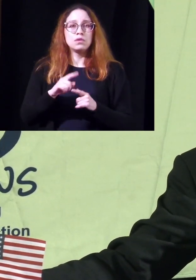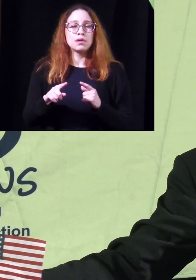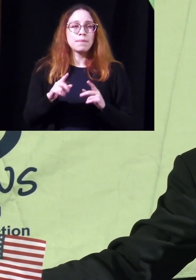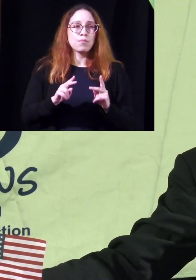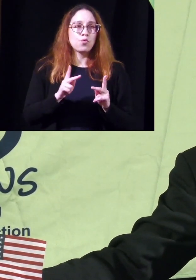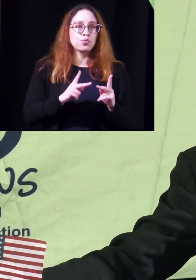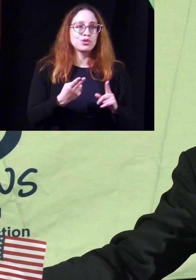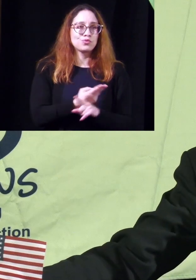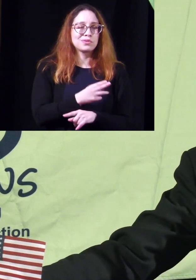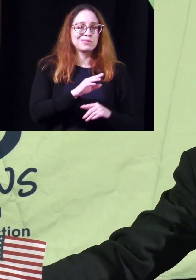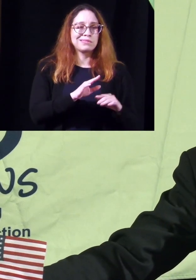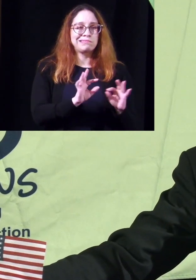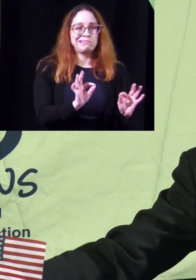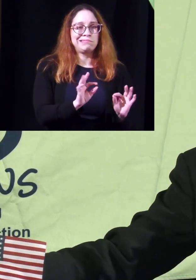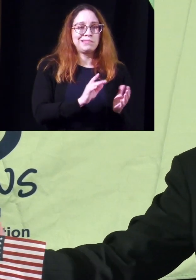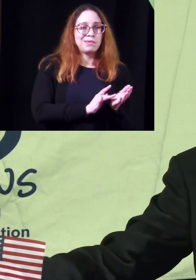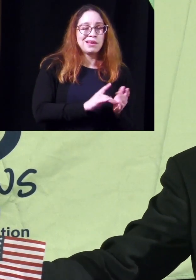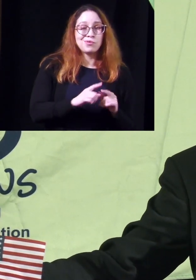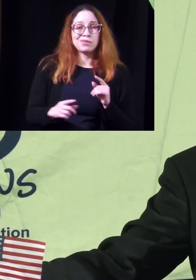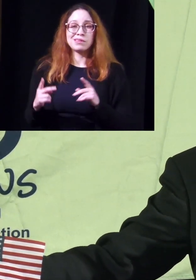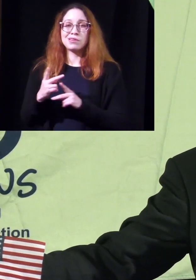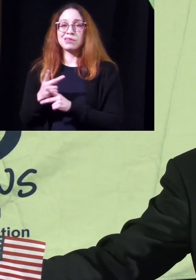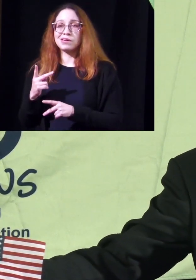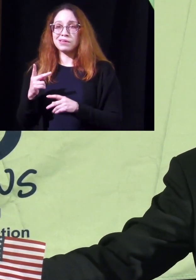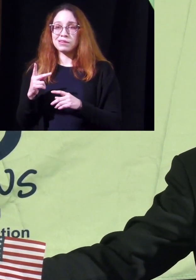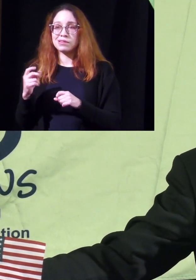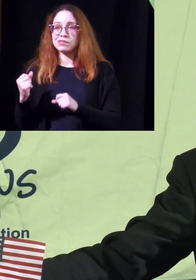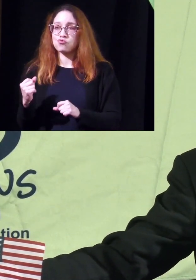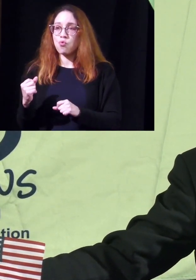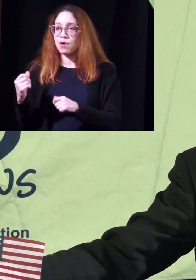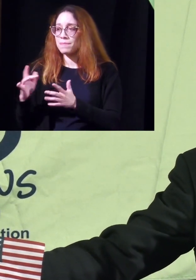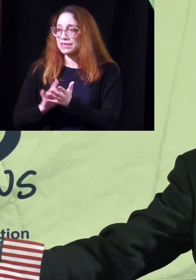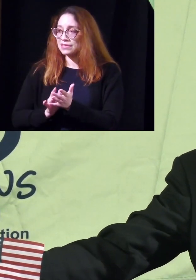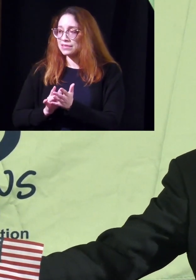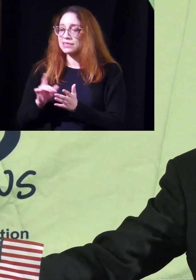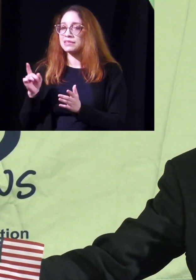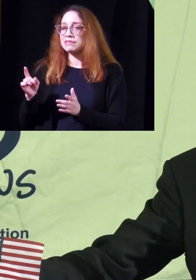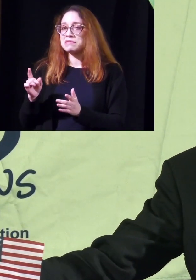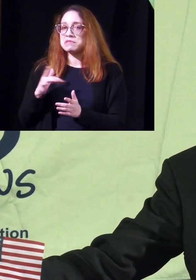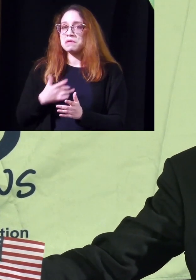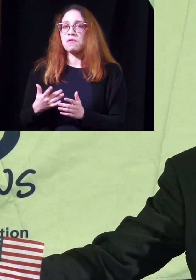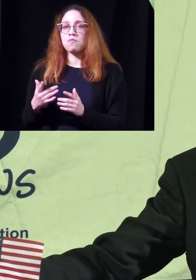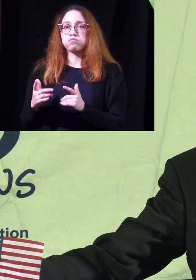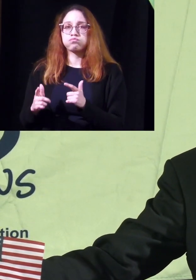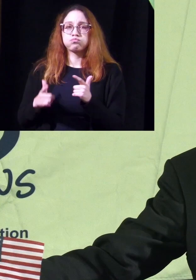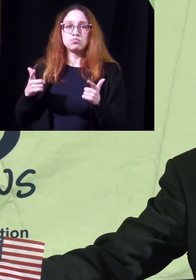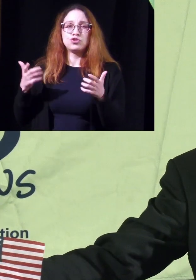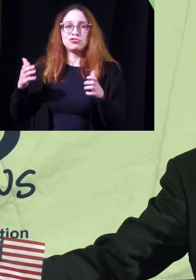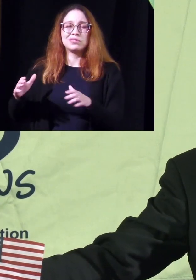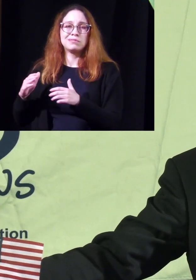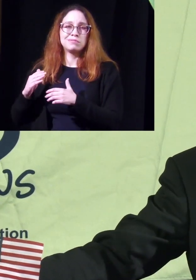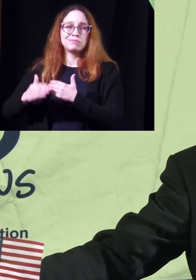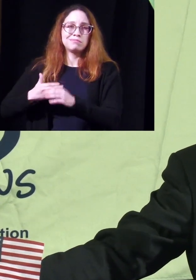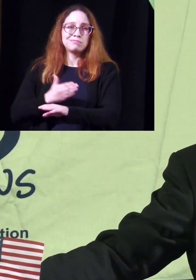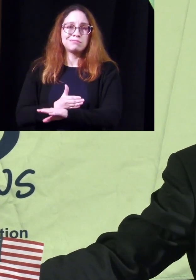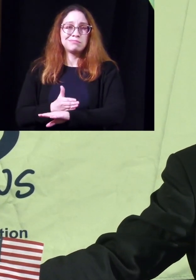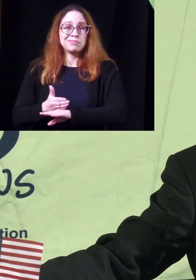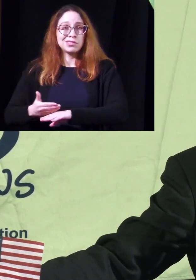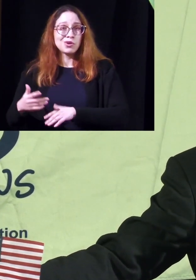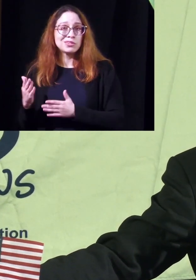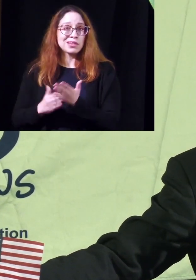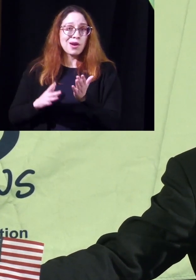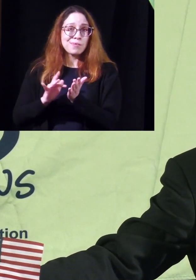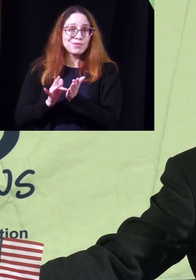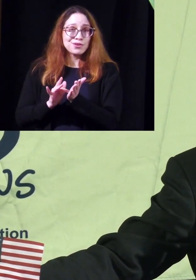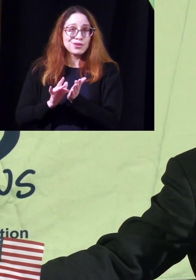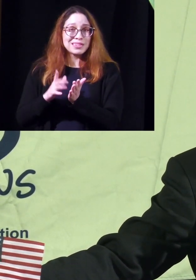better than the people that came off. So people that came off stronger medications tended to have a greater chance of progression. We know that there are some drugs